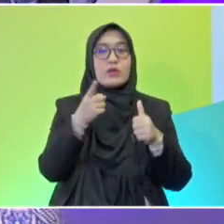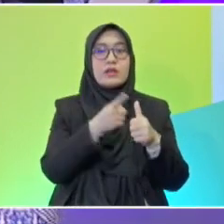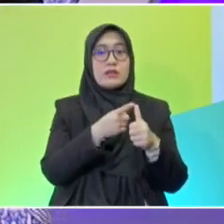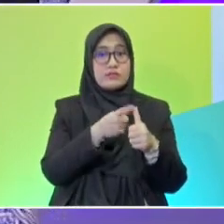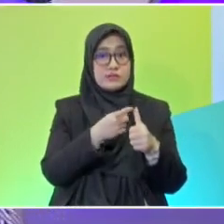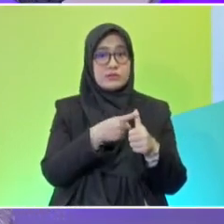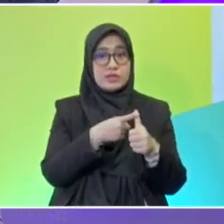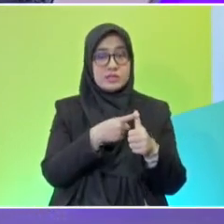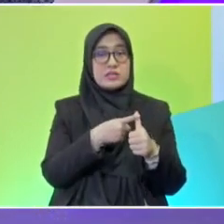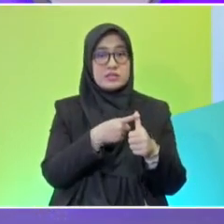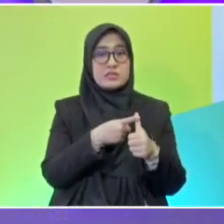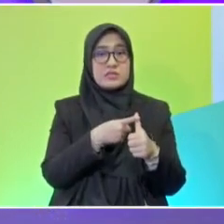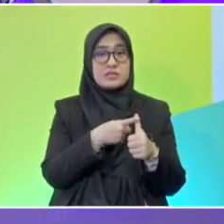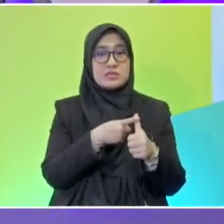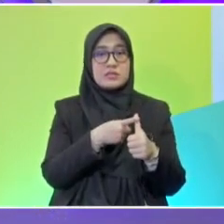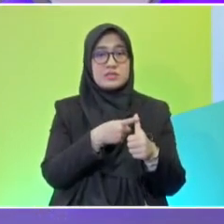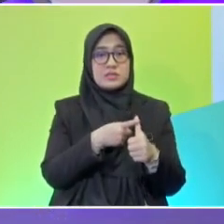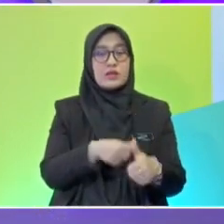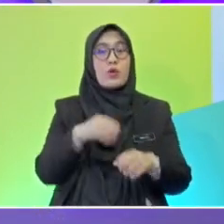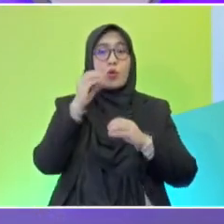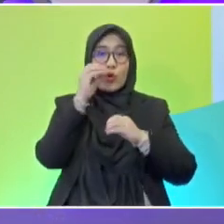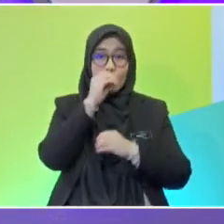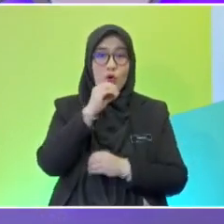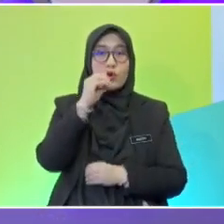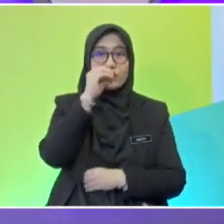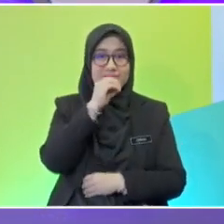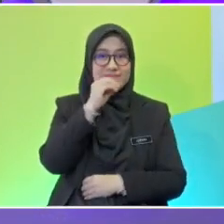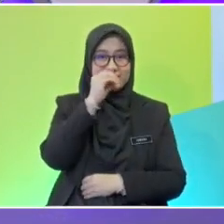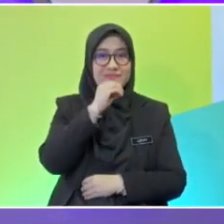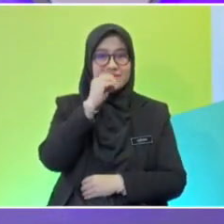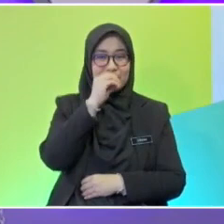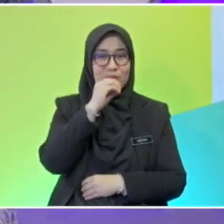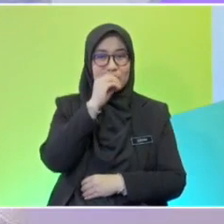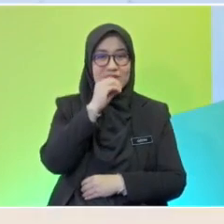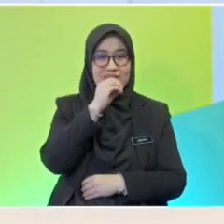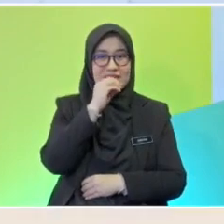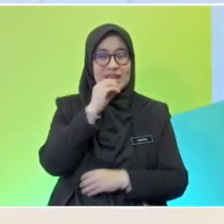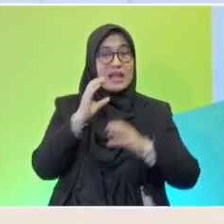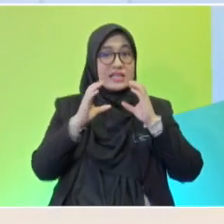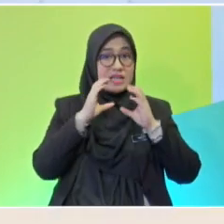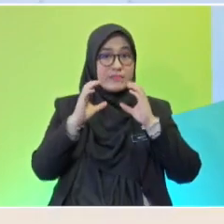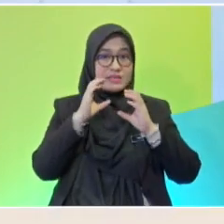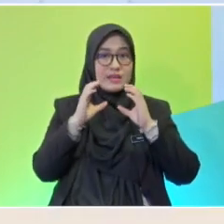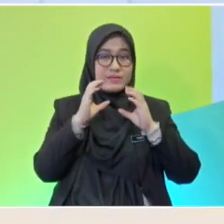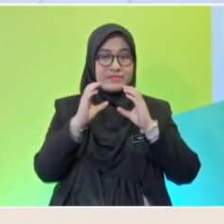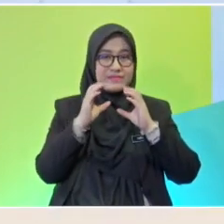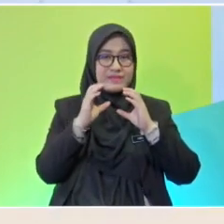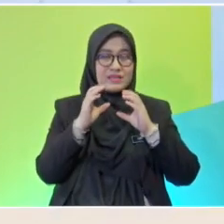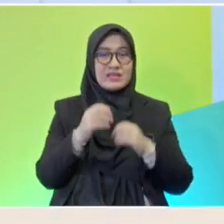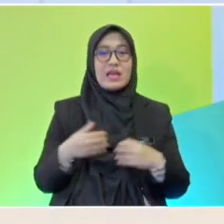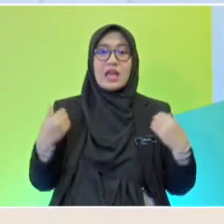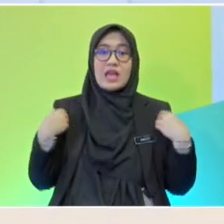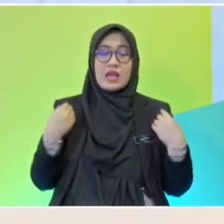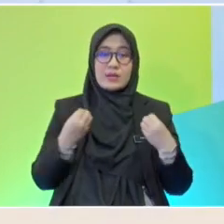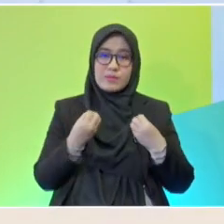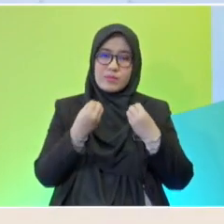one we have is oral. So we can conduct PBD through oral assessments. There are many ways. We can